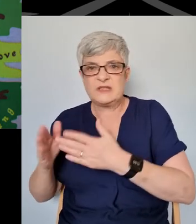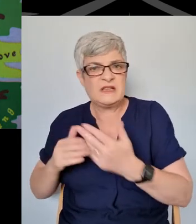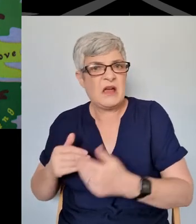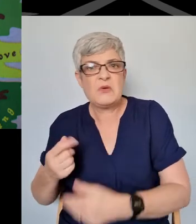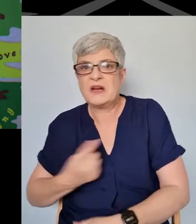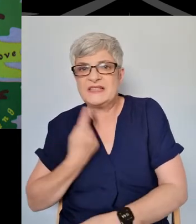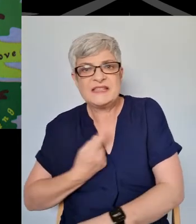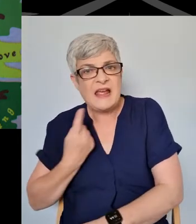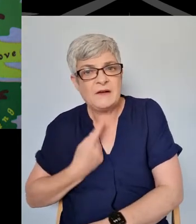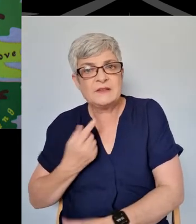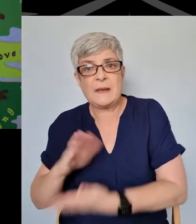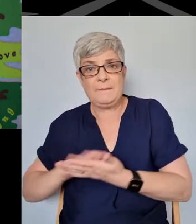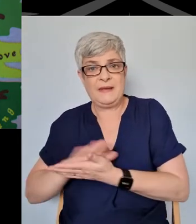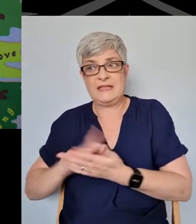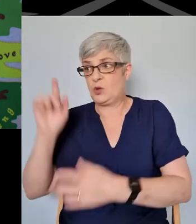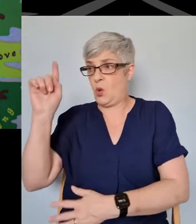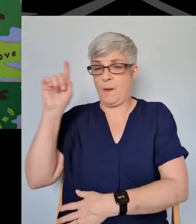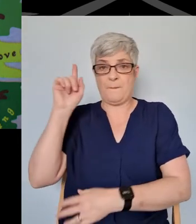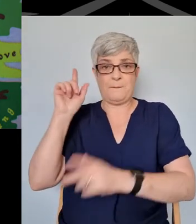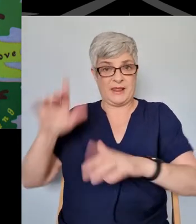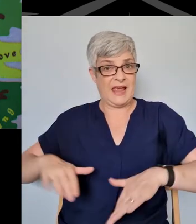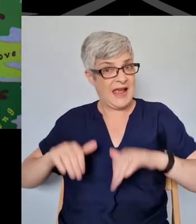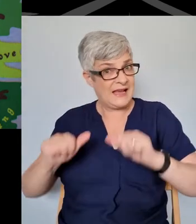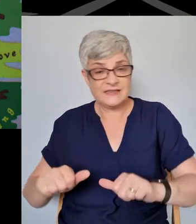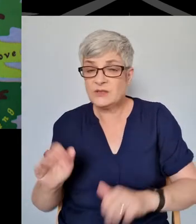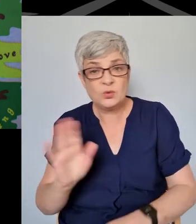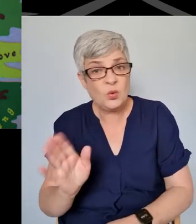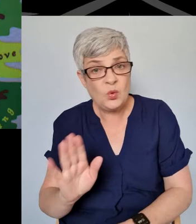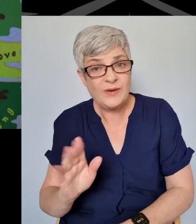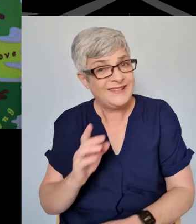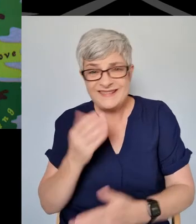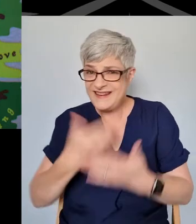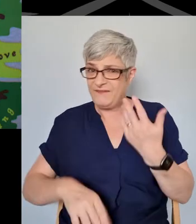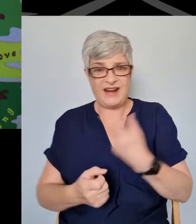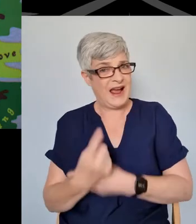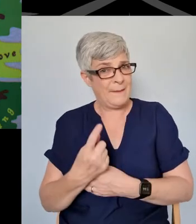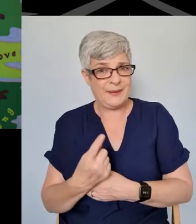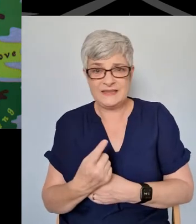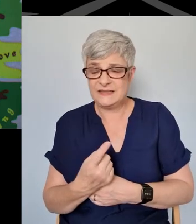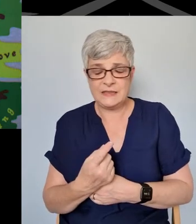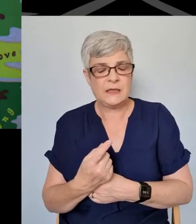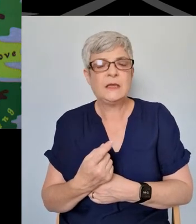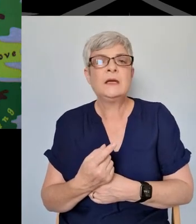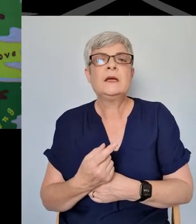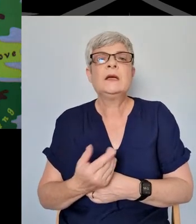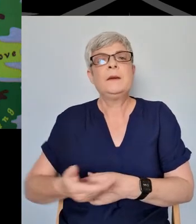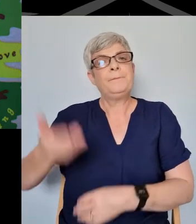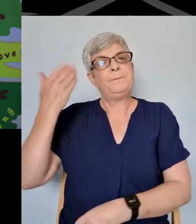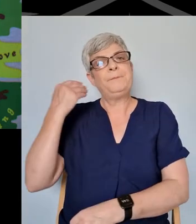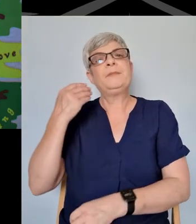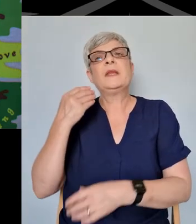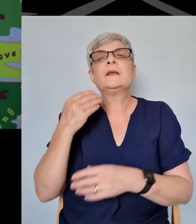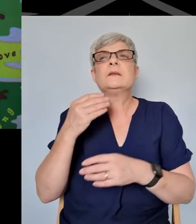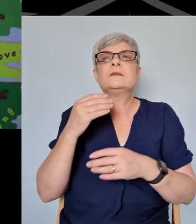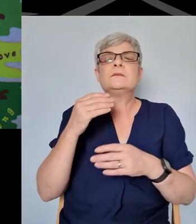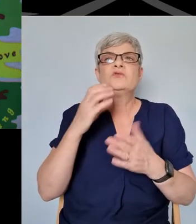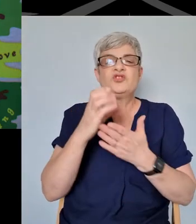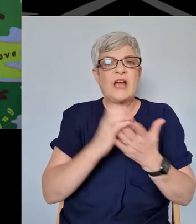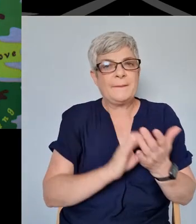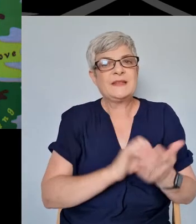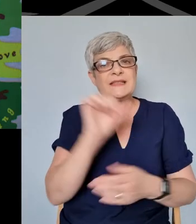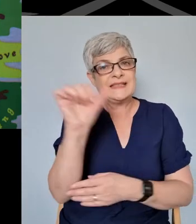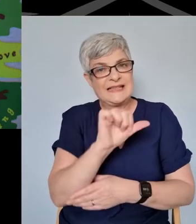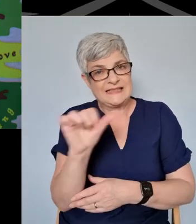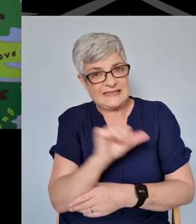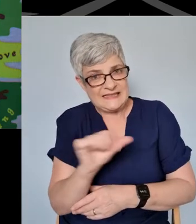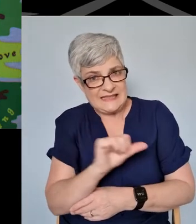so that God can start blessing us. That could never happen. Back in chapter 16, we looked at